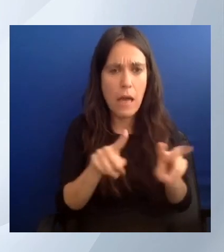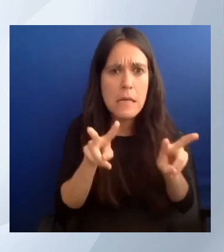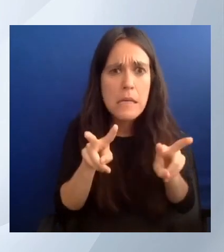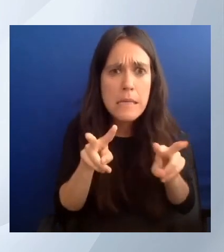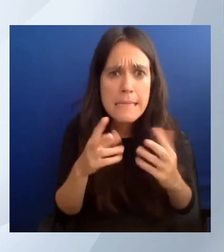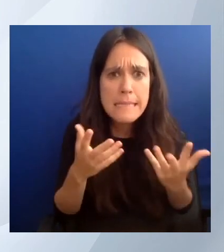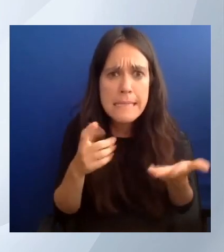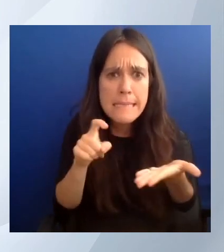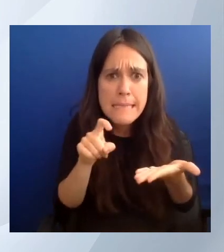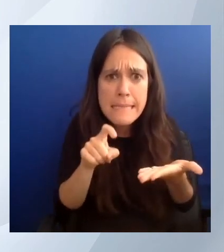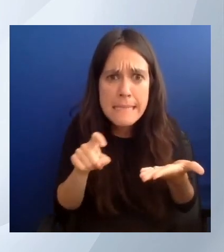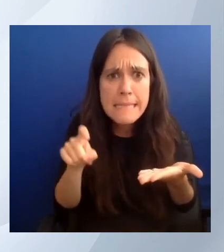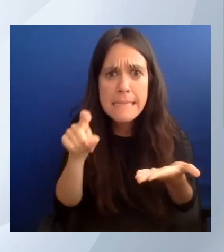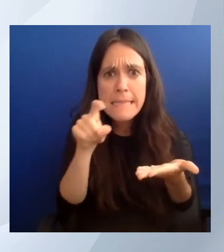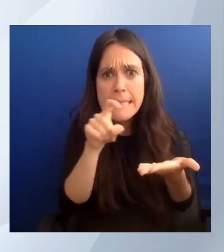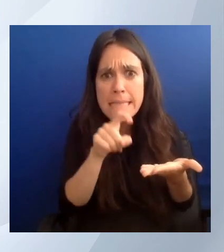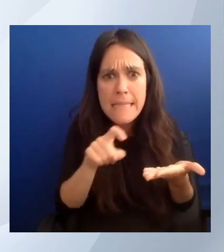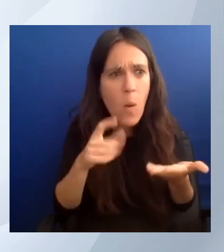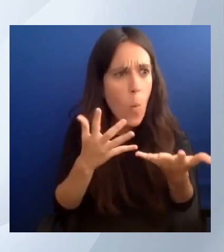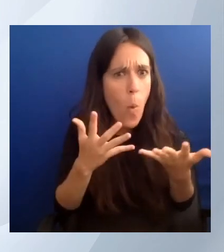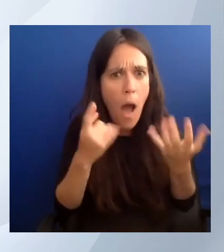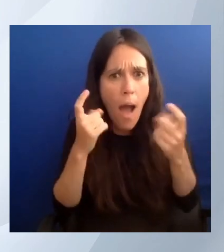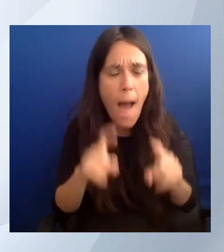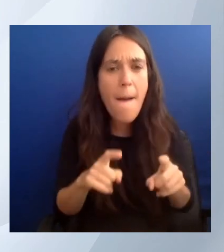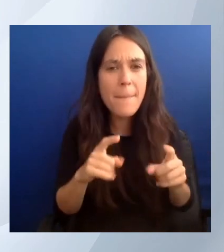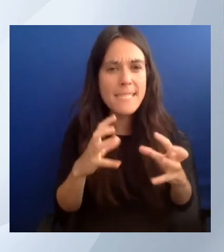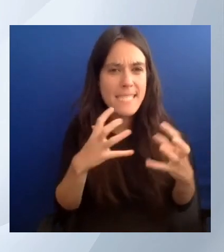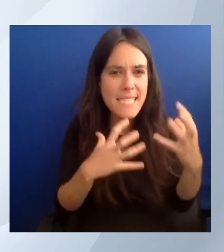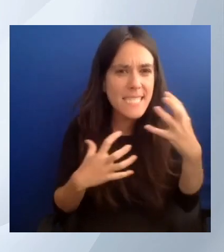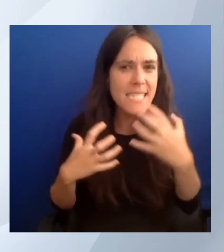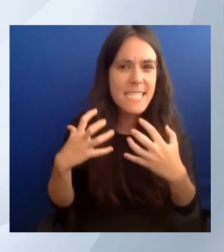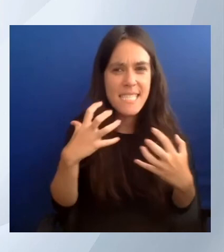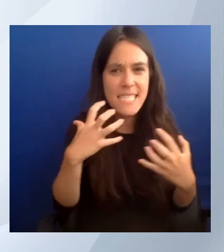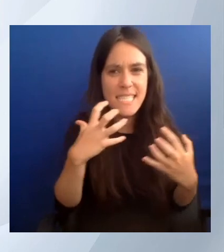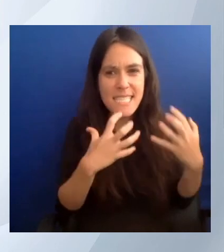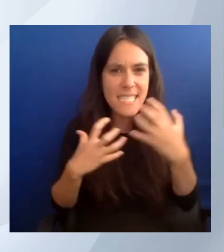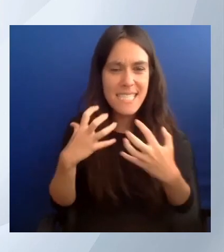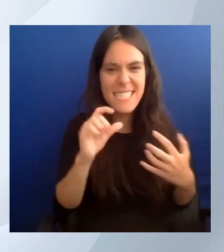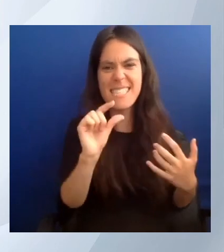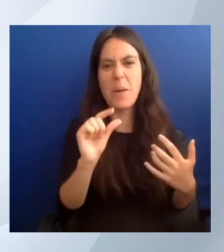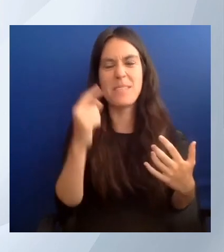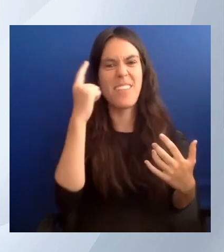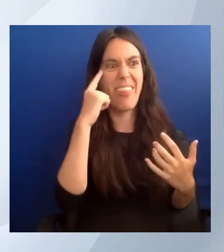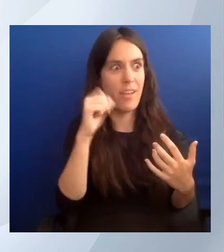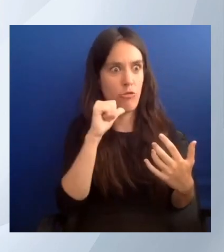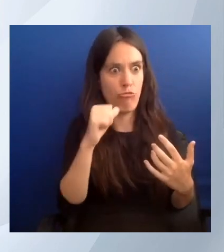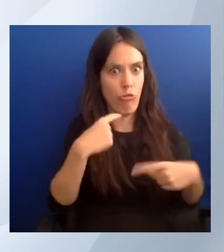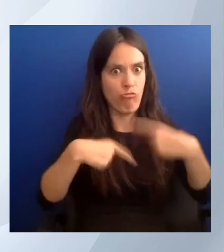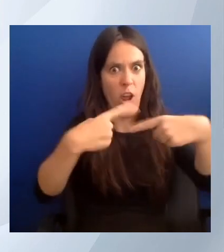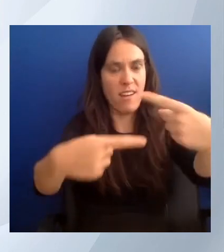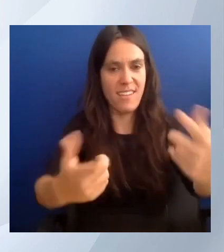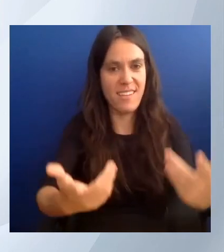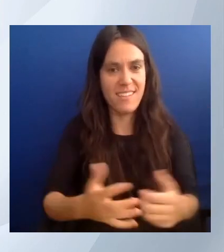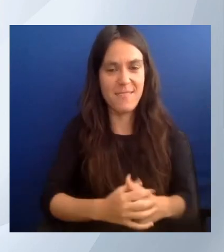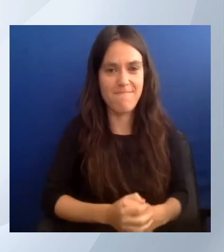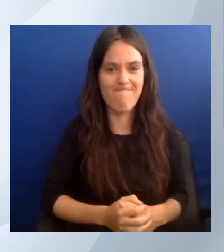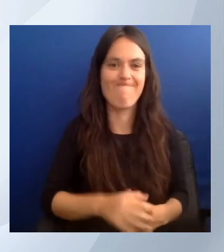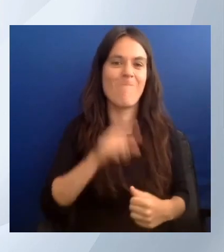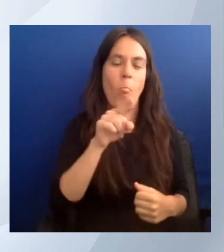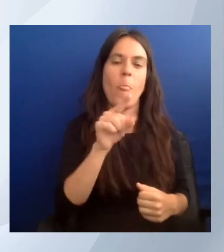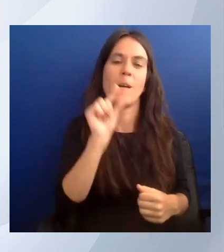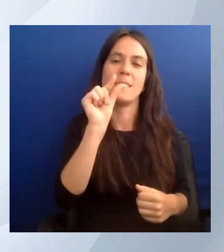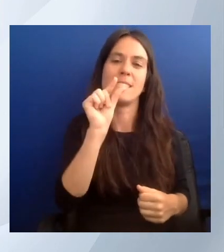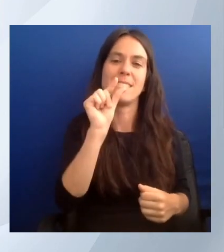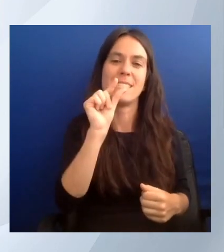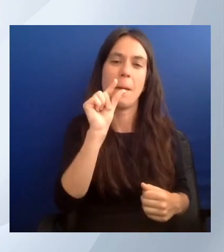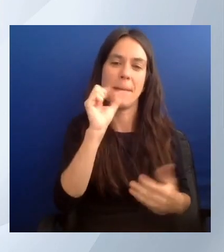everything's compiling, and you're getting no errors anywhere, and yet it's not running. And that was literally an hour